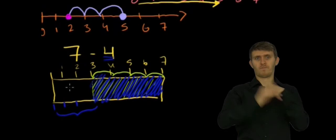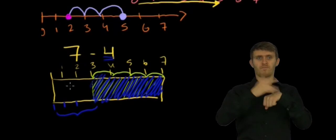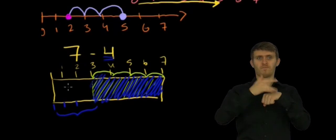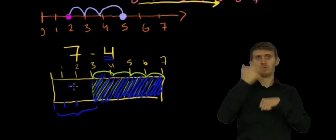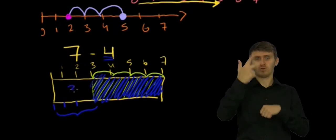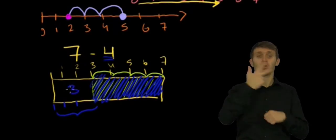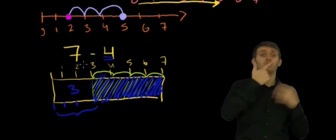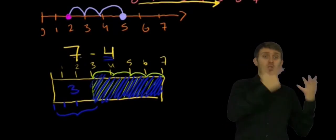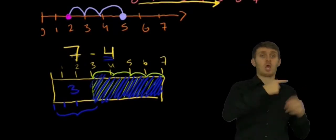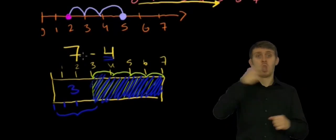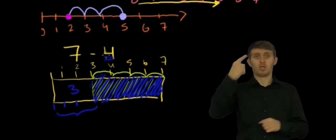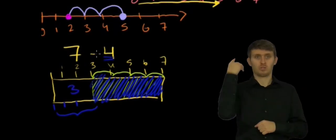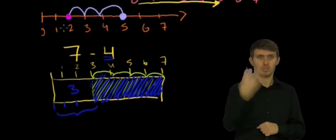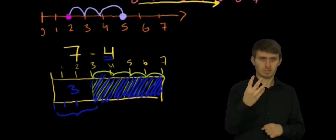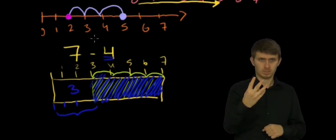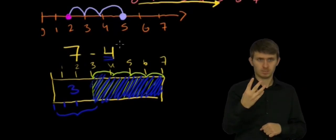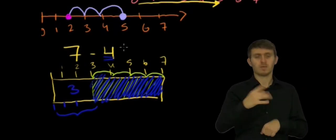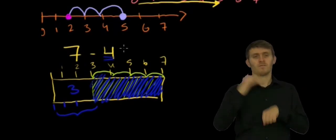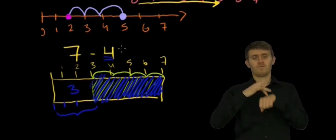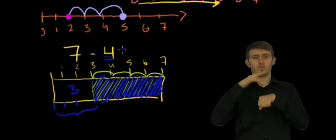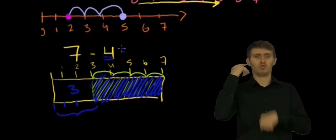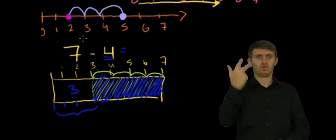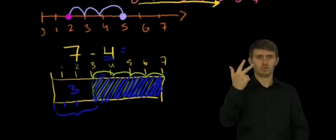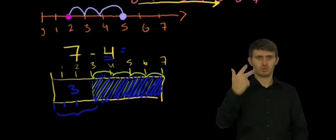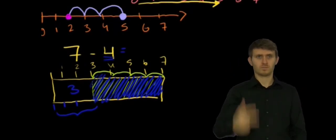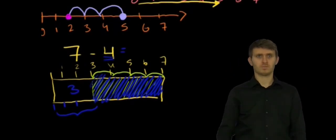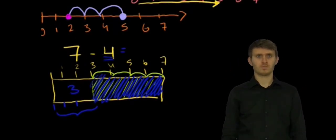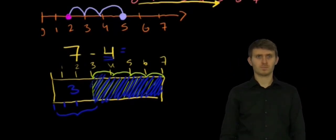1, 2, 3 inches of wood. So this is 3. So 7 minus 4